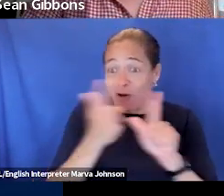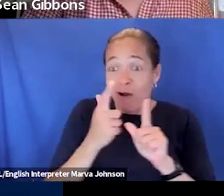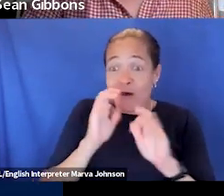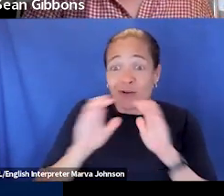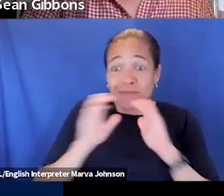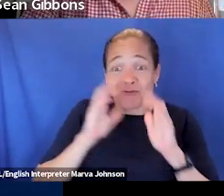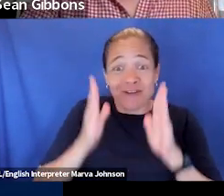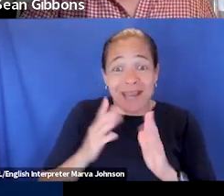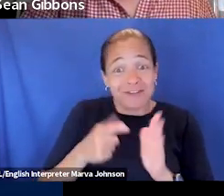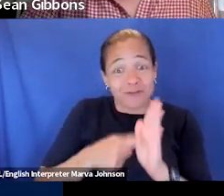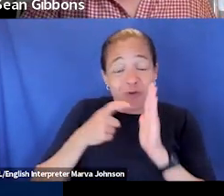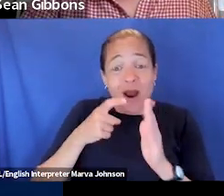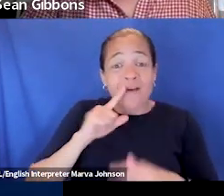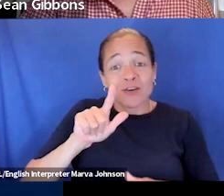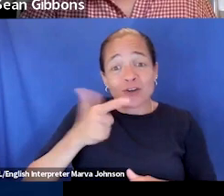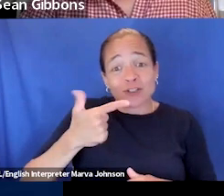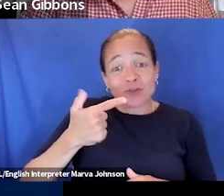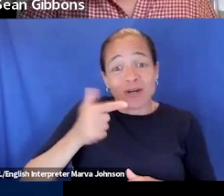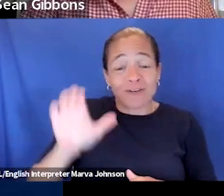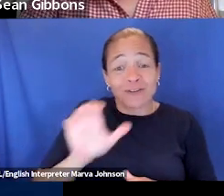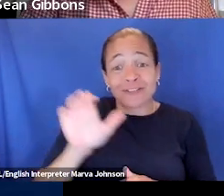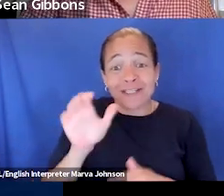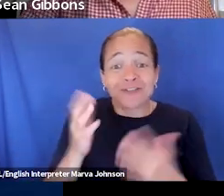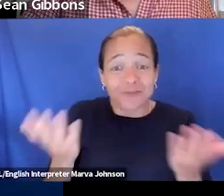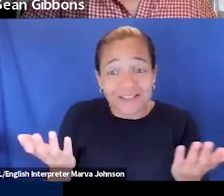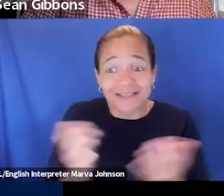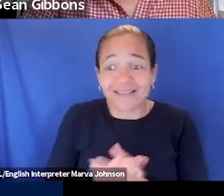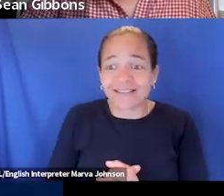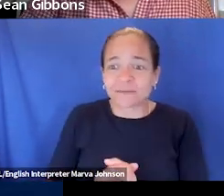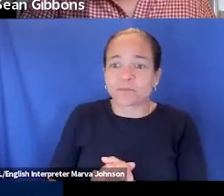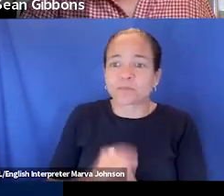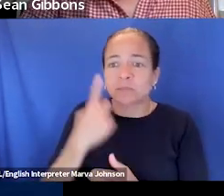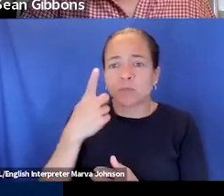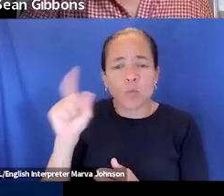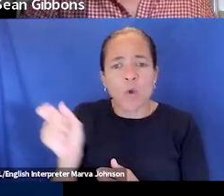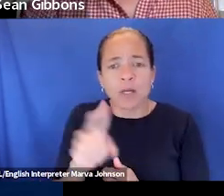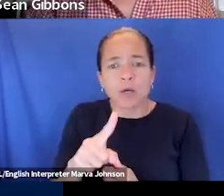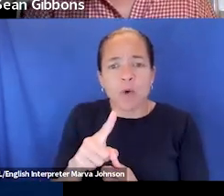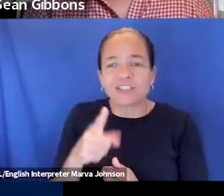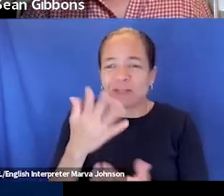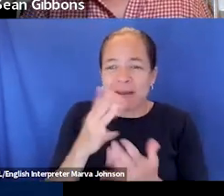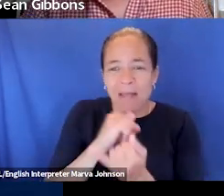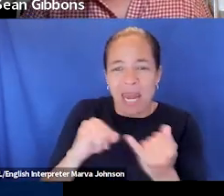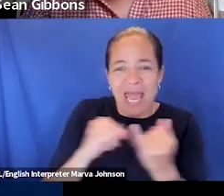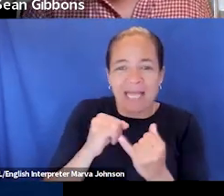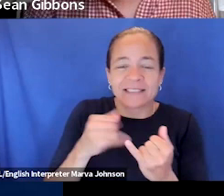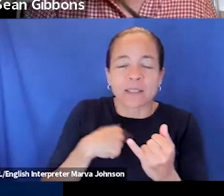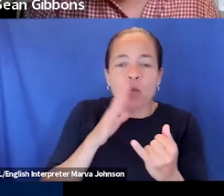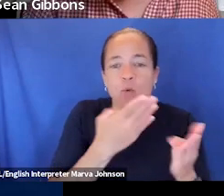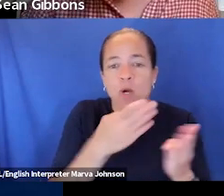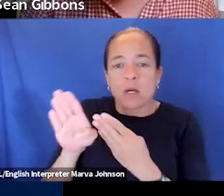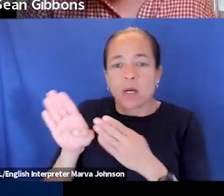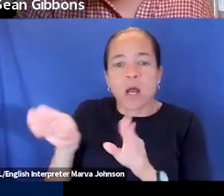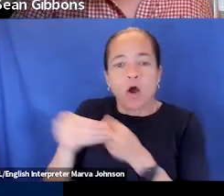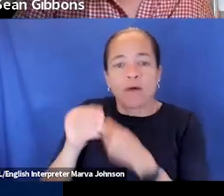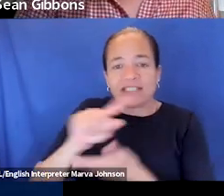on some level, right? All right. One question coming in here from Naeem. This might need to be our last one before we go to office hours, and we'll take as many